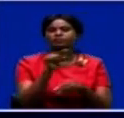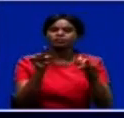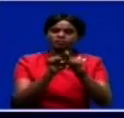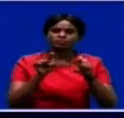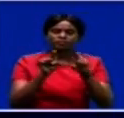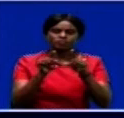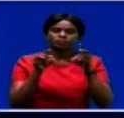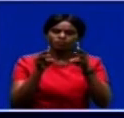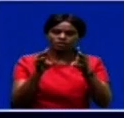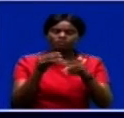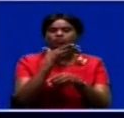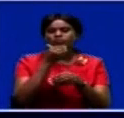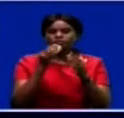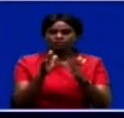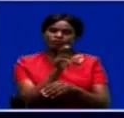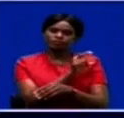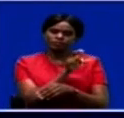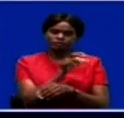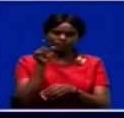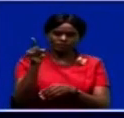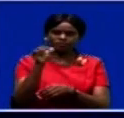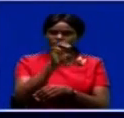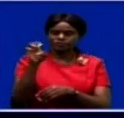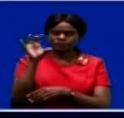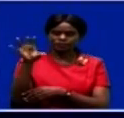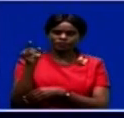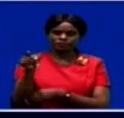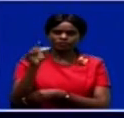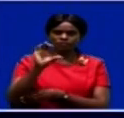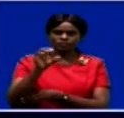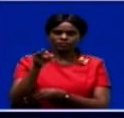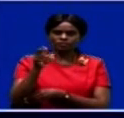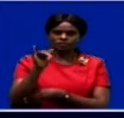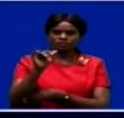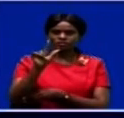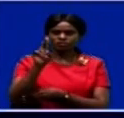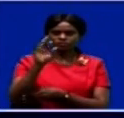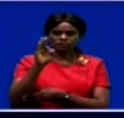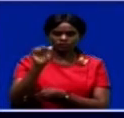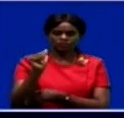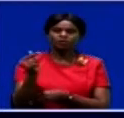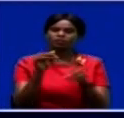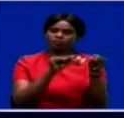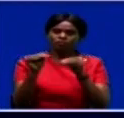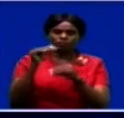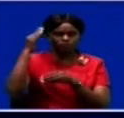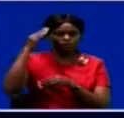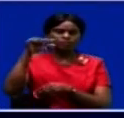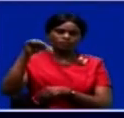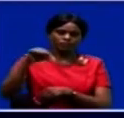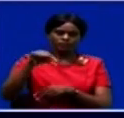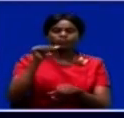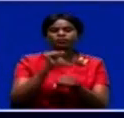same capacity, while Commissioner of Police for that region, Alex Chilufya, moves to Police Headquarters as Commissioner of Police